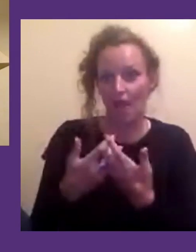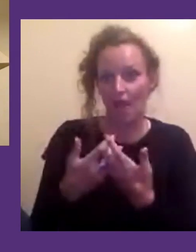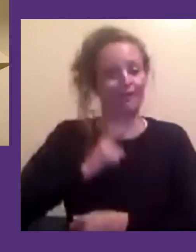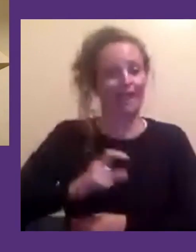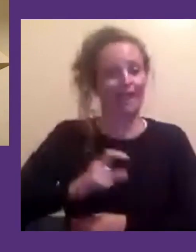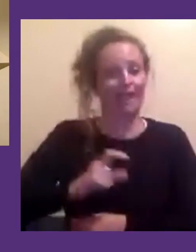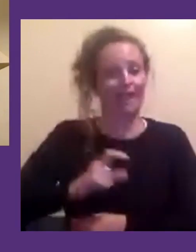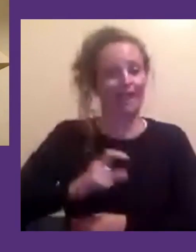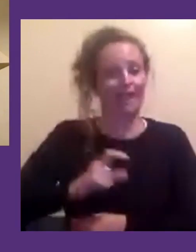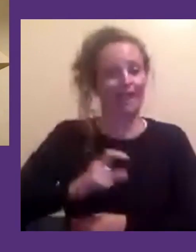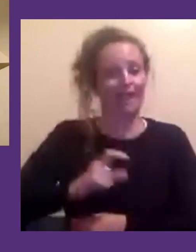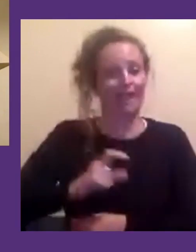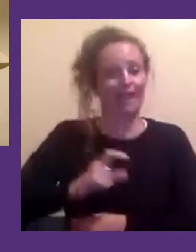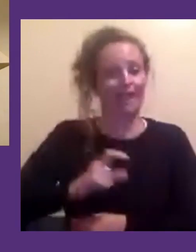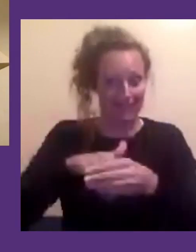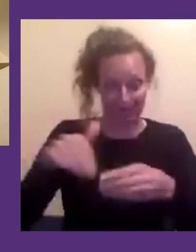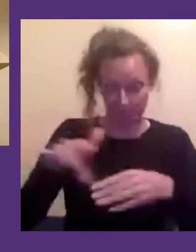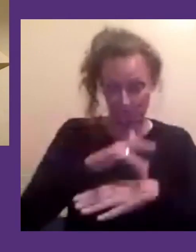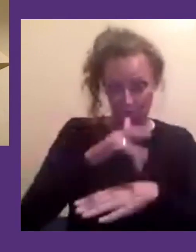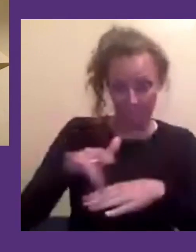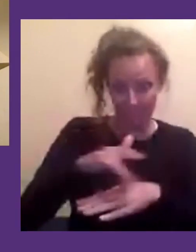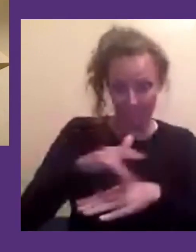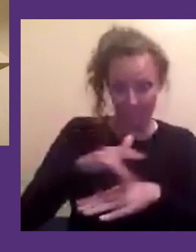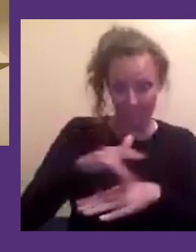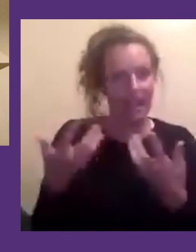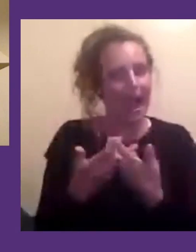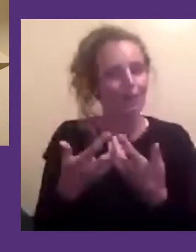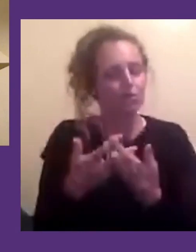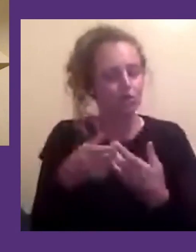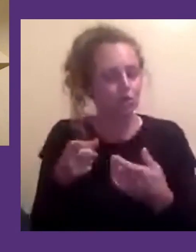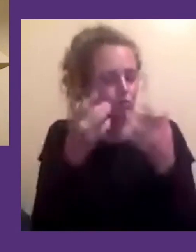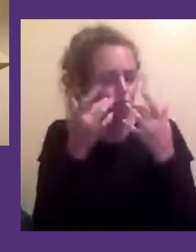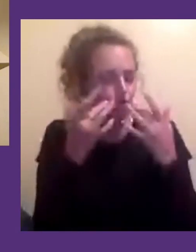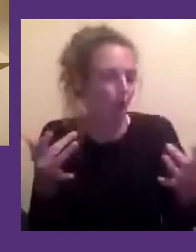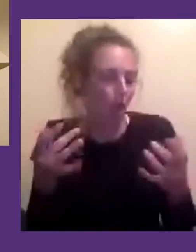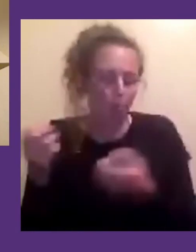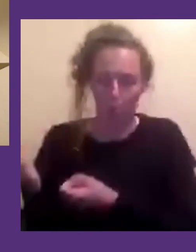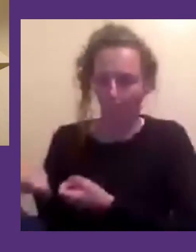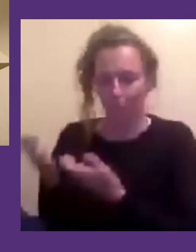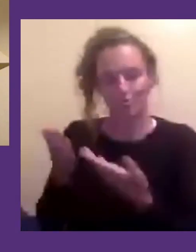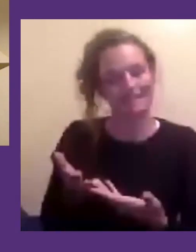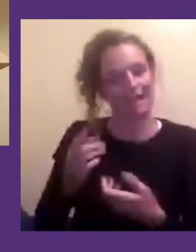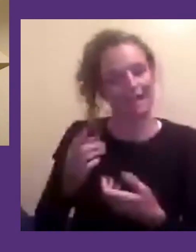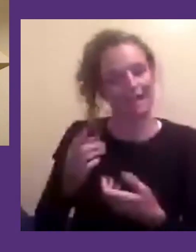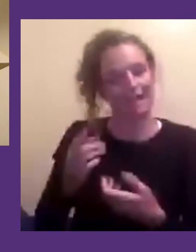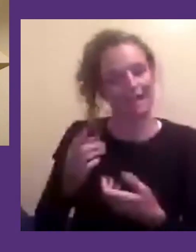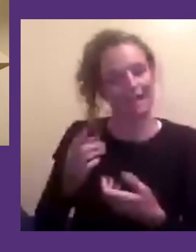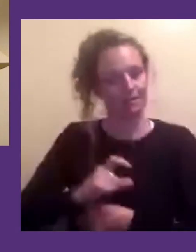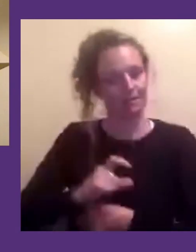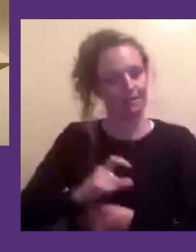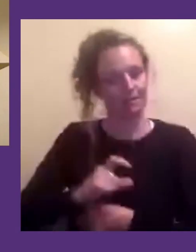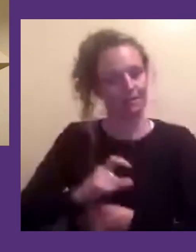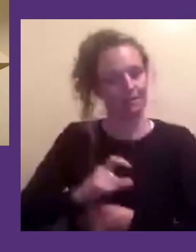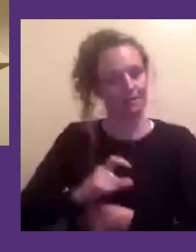those? How do you present those characters with regards to, you know, the archetypes and the stereotypes that people have about